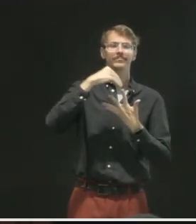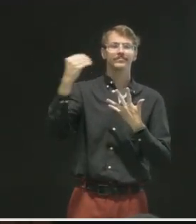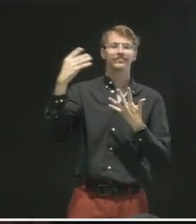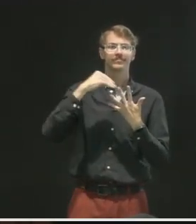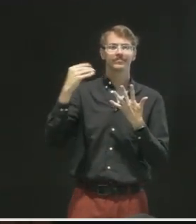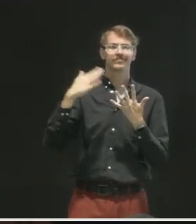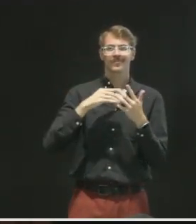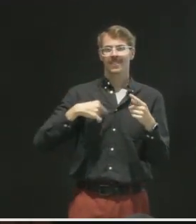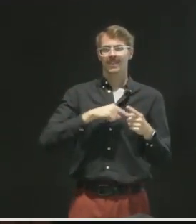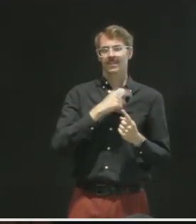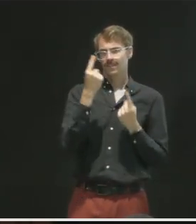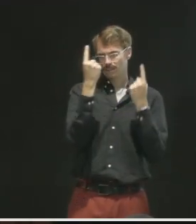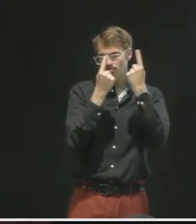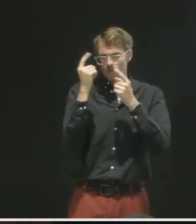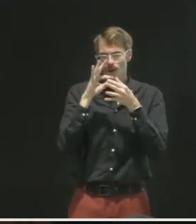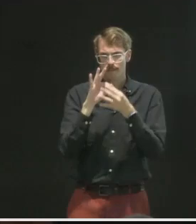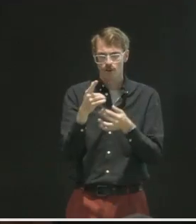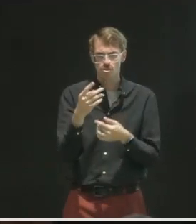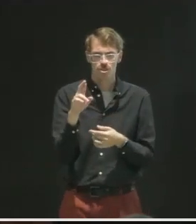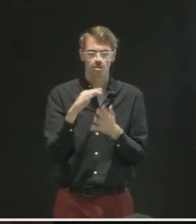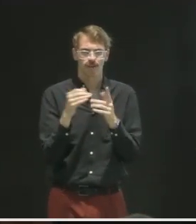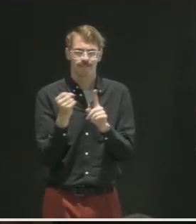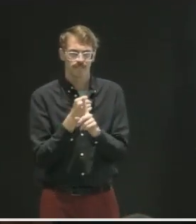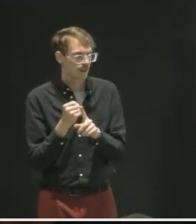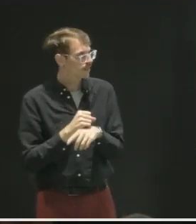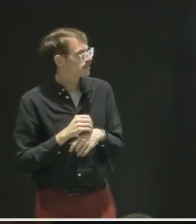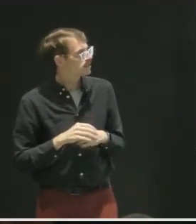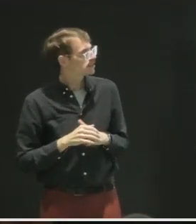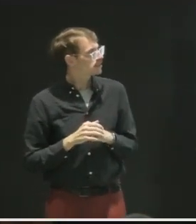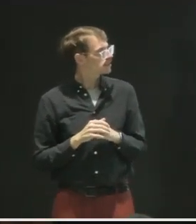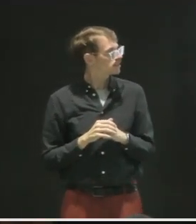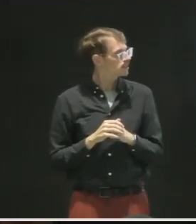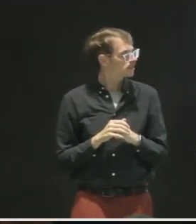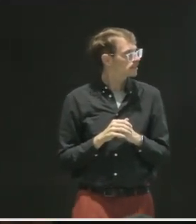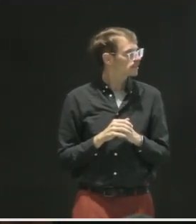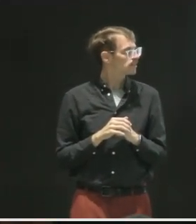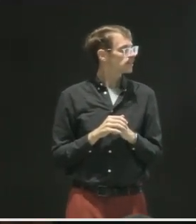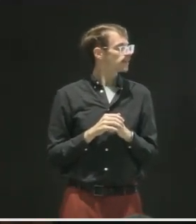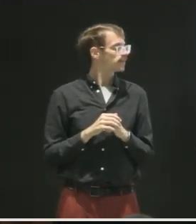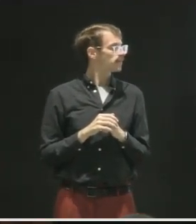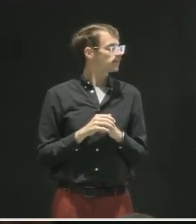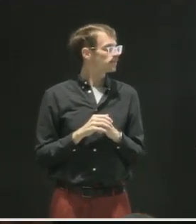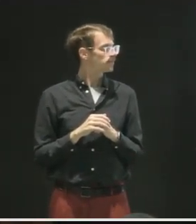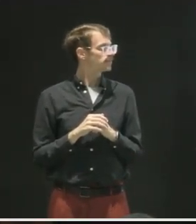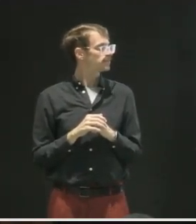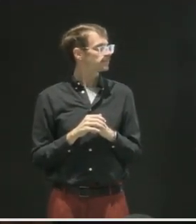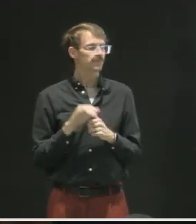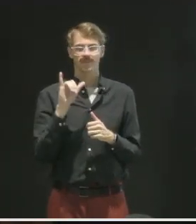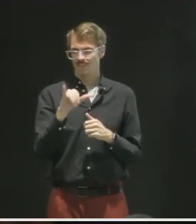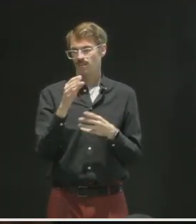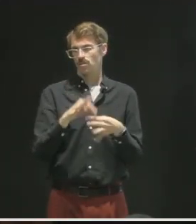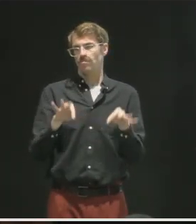UNDP under the aegis of the Spotlight Initiative, which was the global initiative gender-based violence.